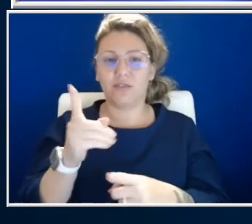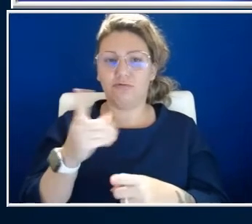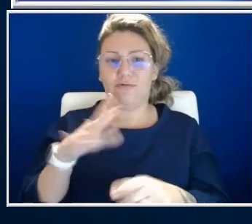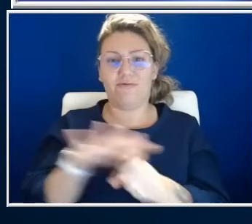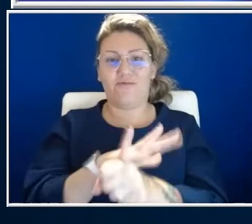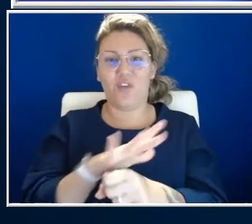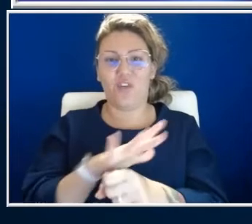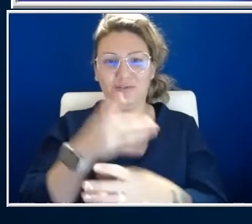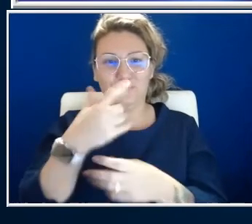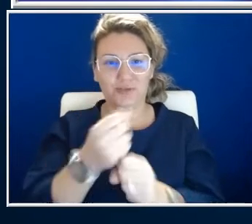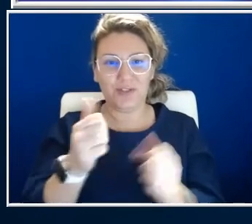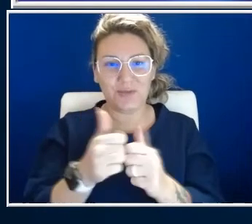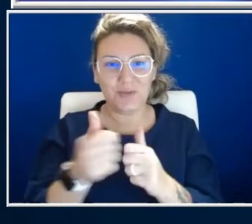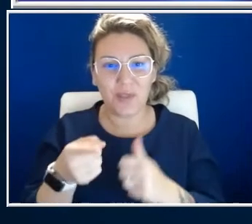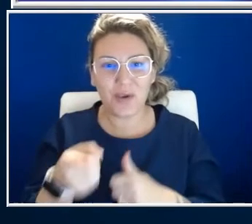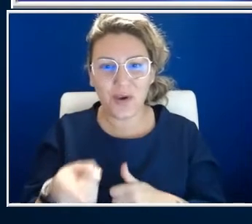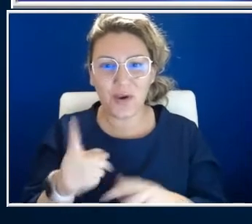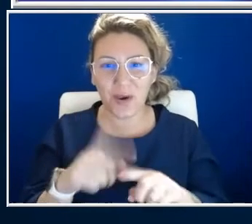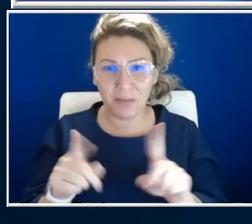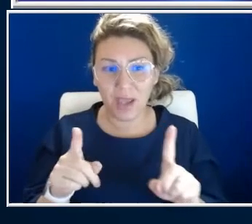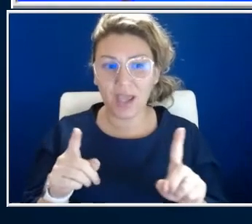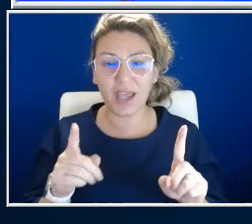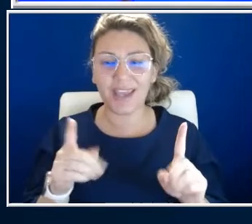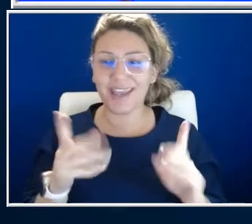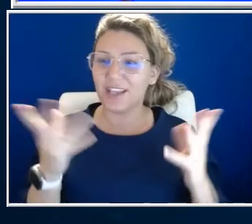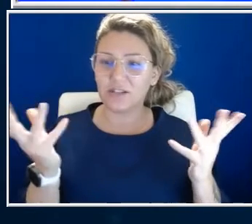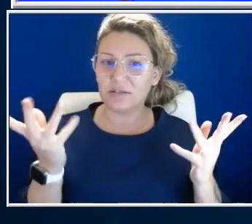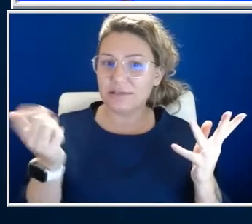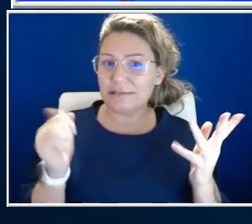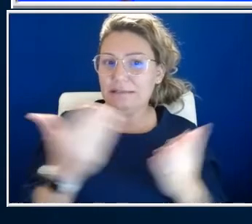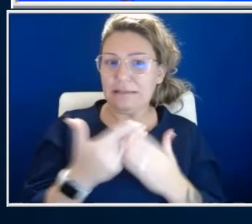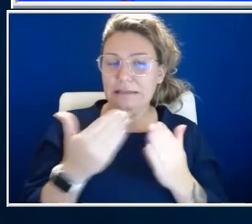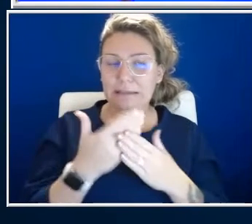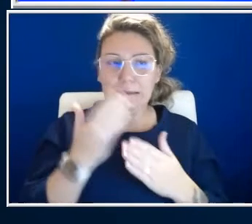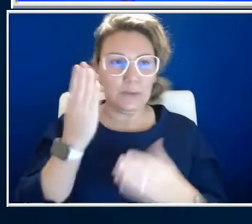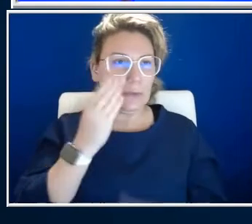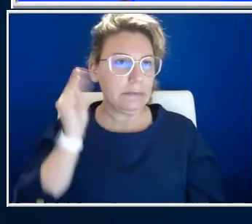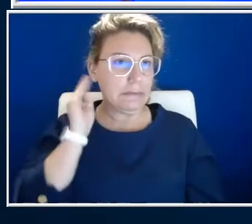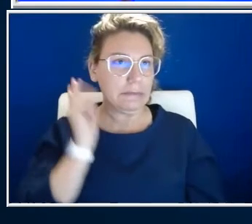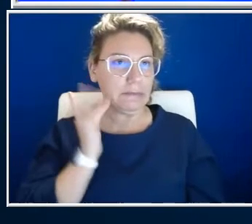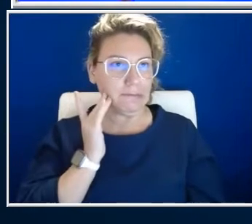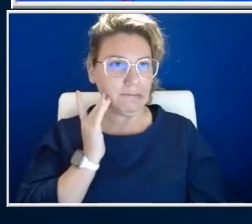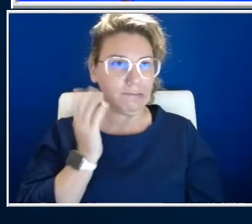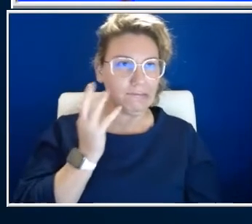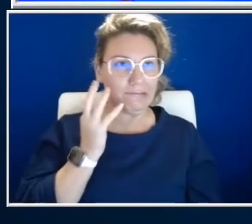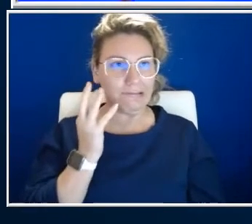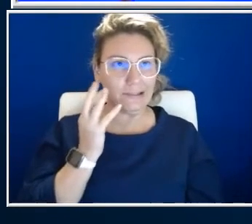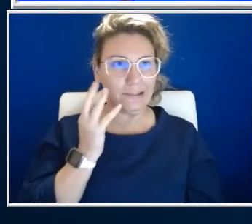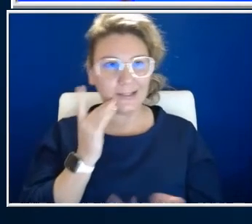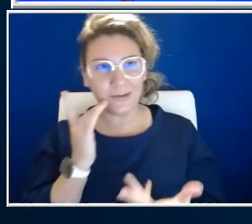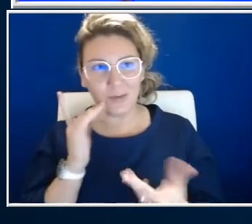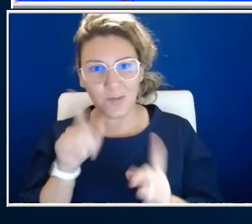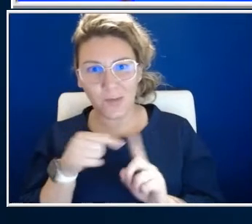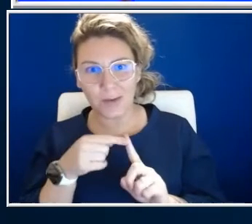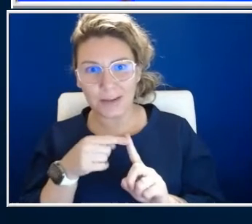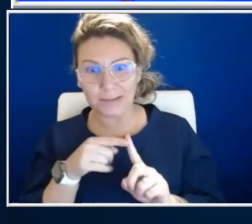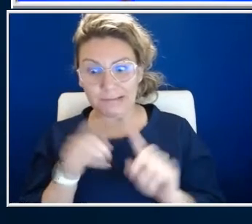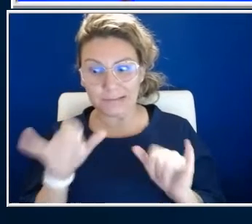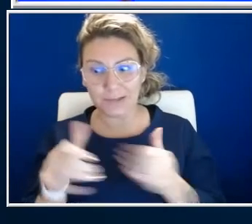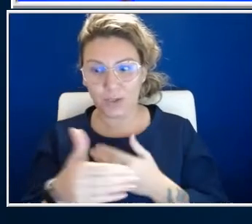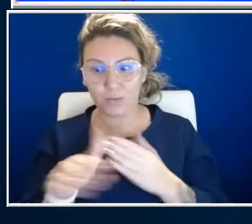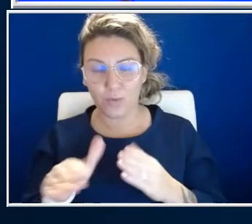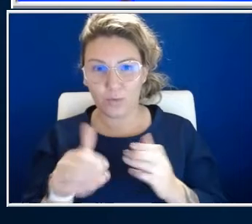you would, but did there anything that sit in the back of your head, Dr. May, when it came to being in the same room with a 400-pound